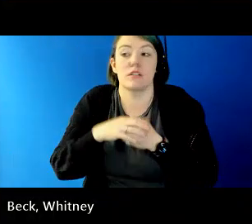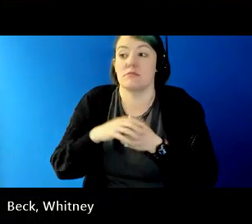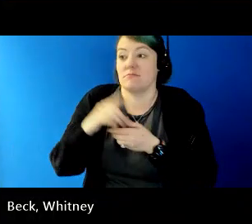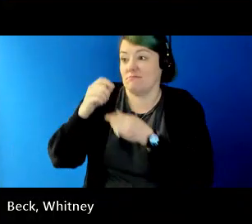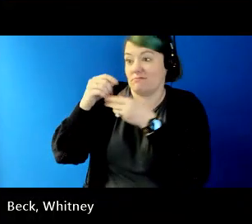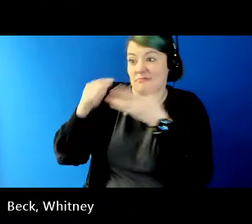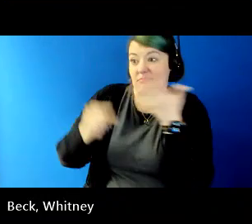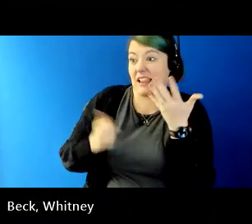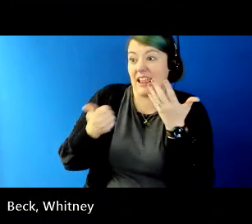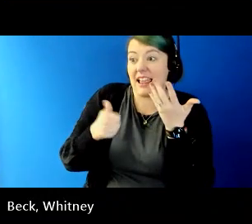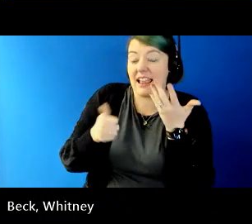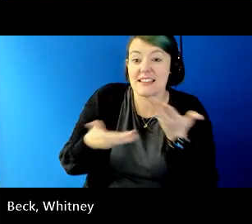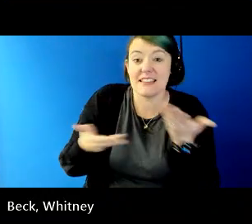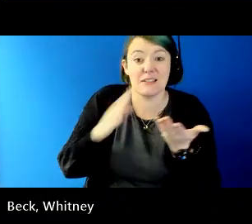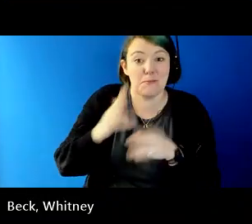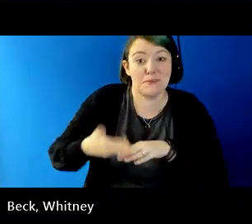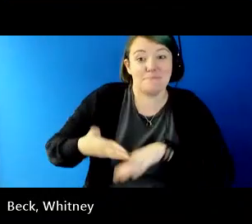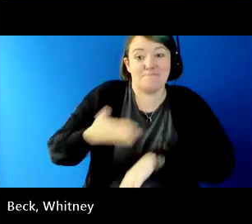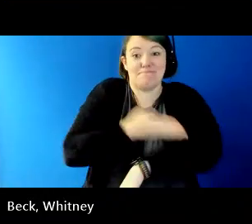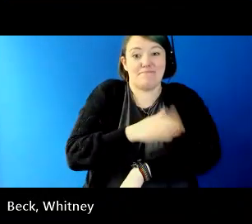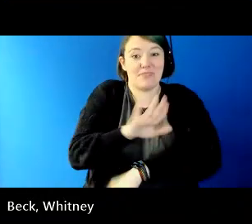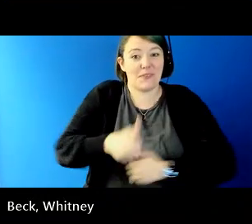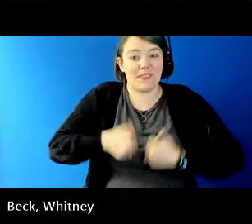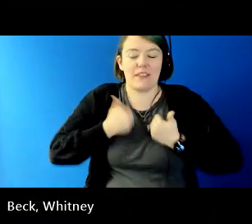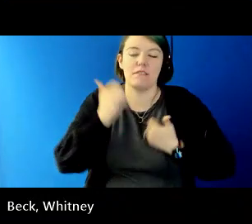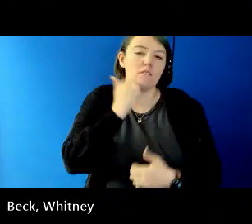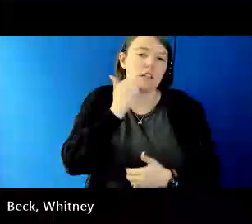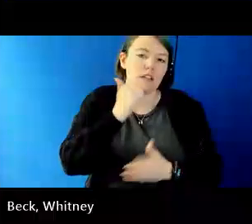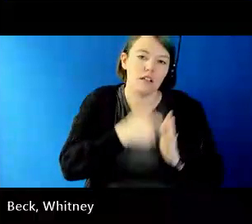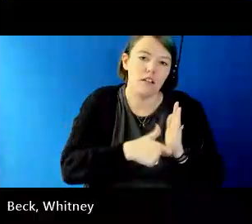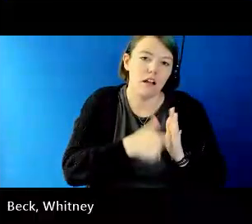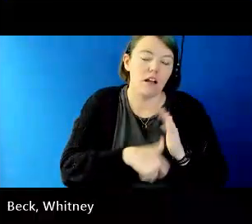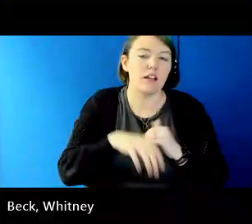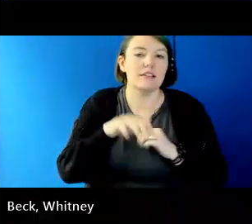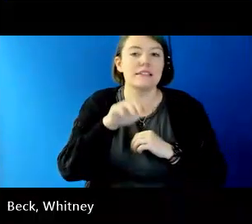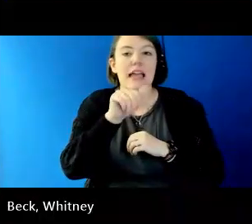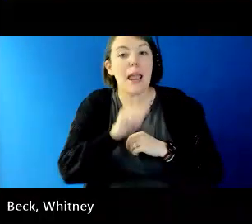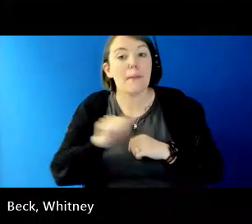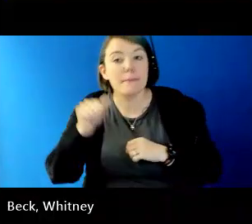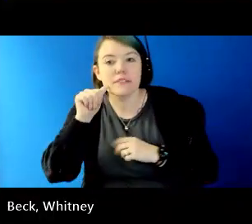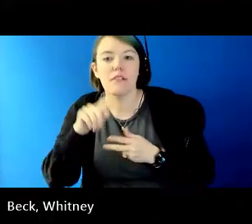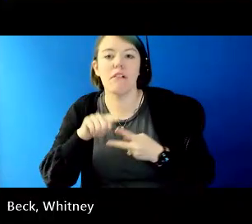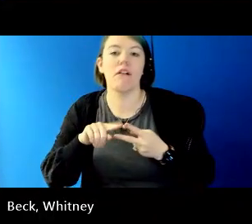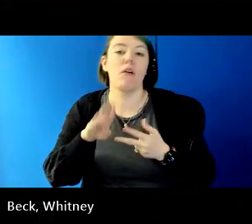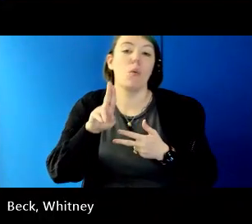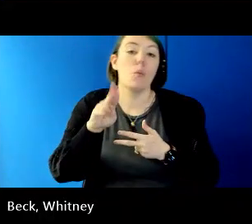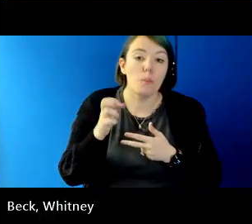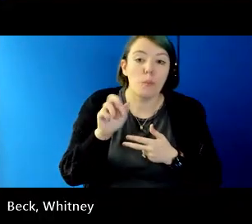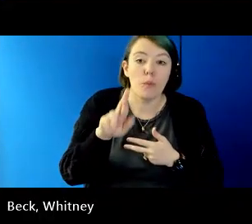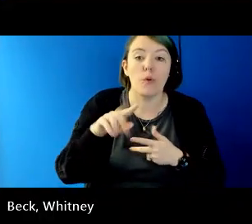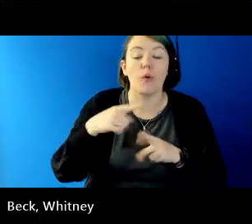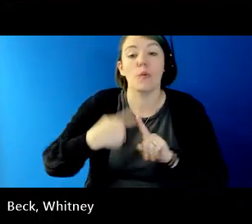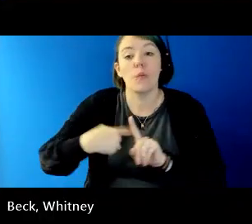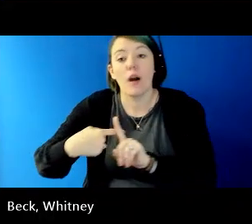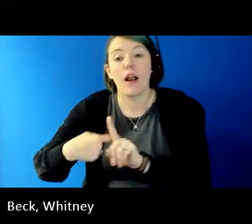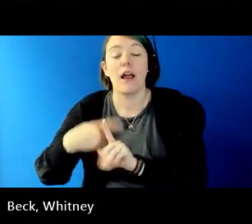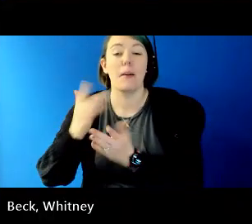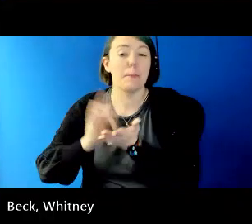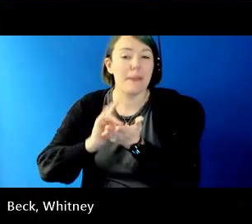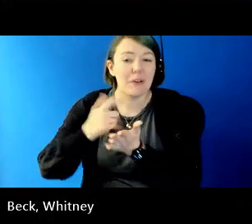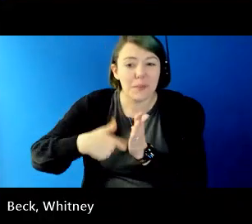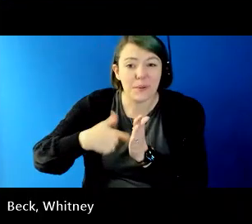improve your life. Those day-to-day expenses, Amazon, Uber, rent, medical expenses, legal fees. We've